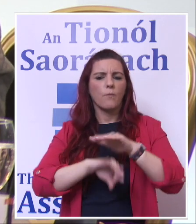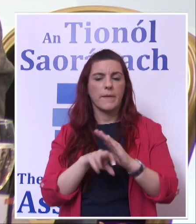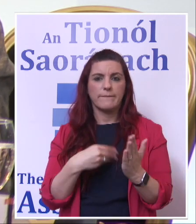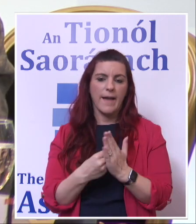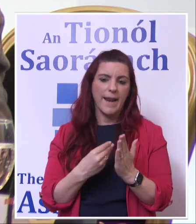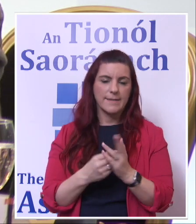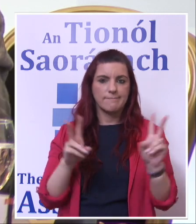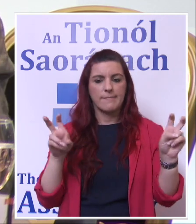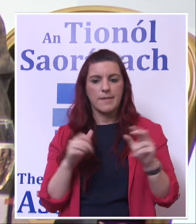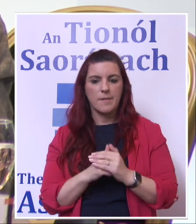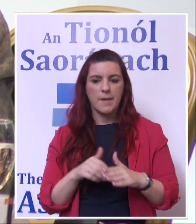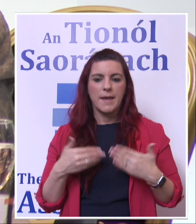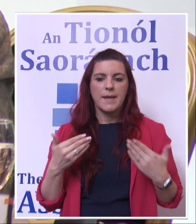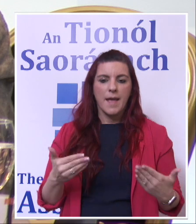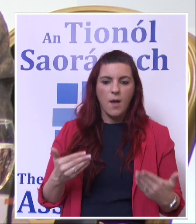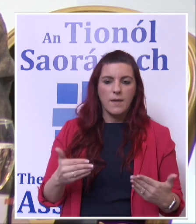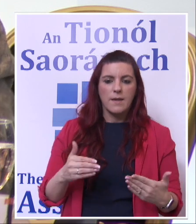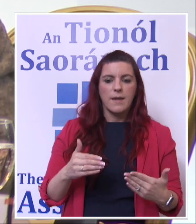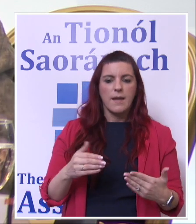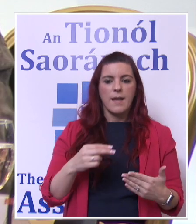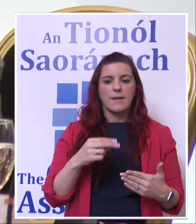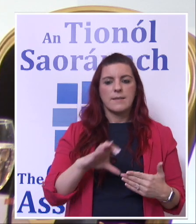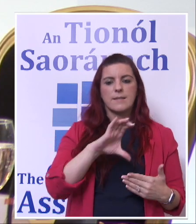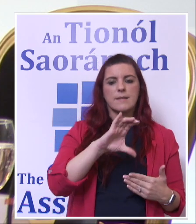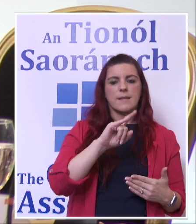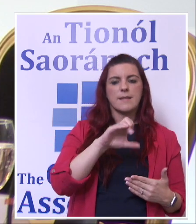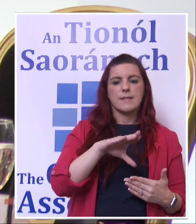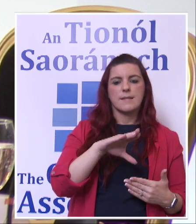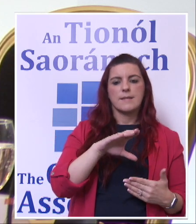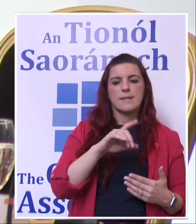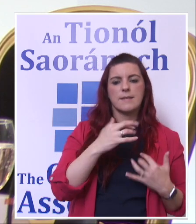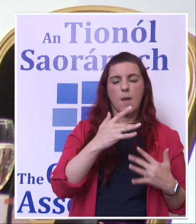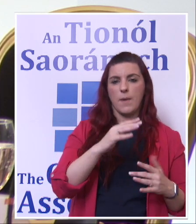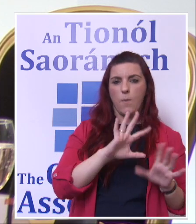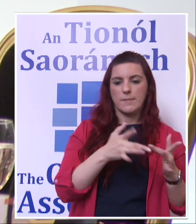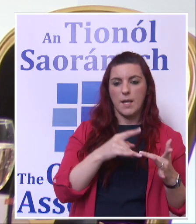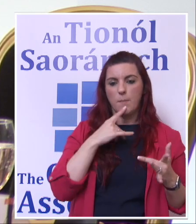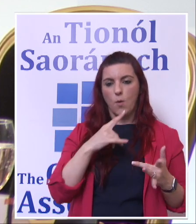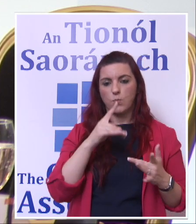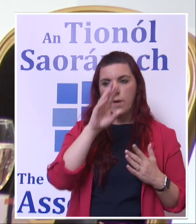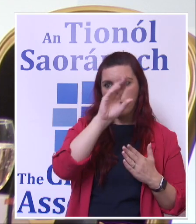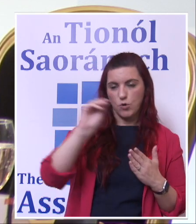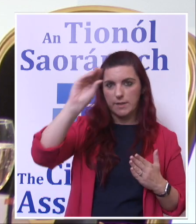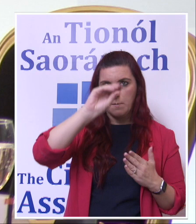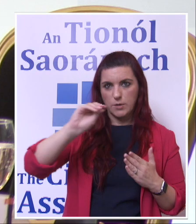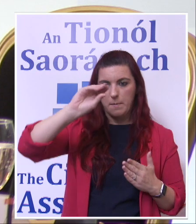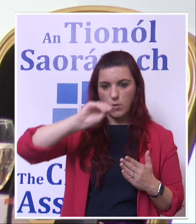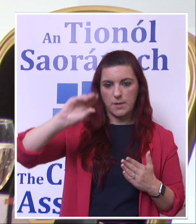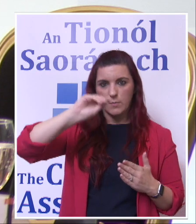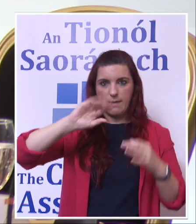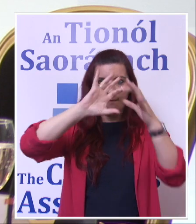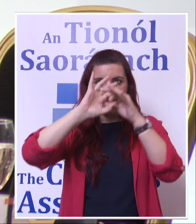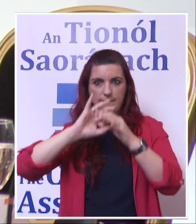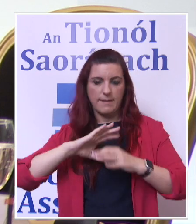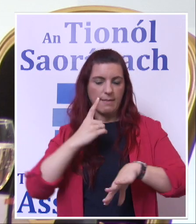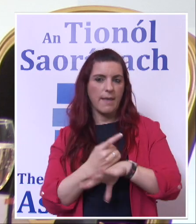Again, now that the Citizens Assembly website is about to be launched, we'll put the address for